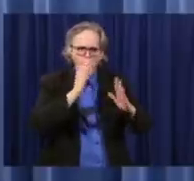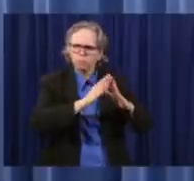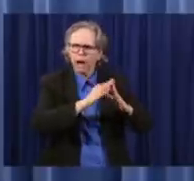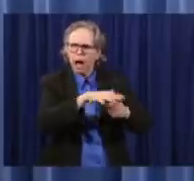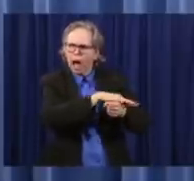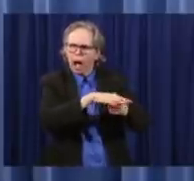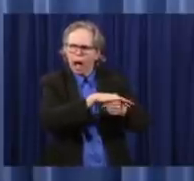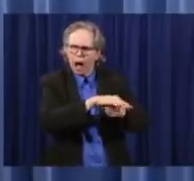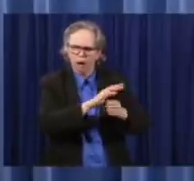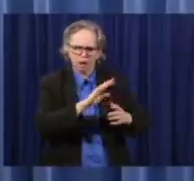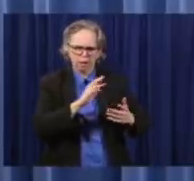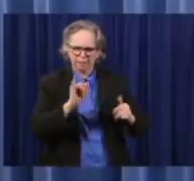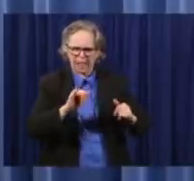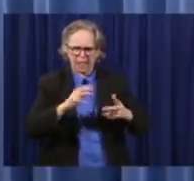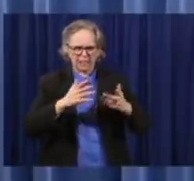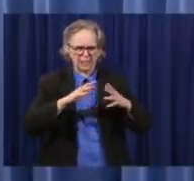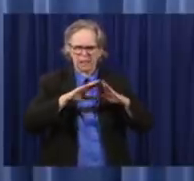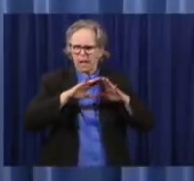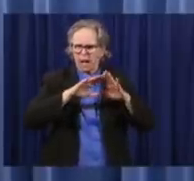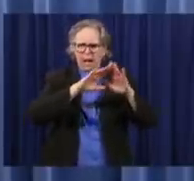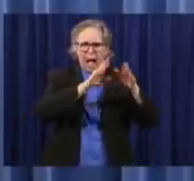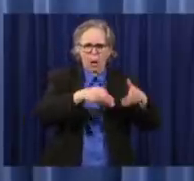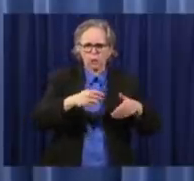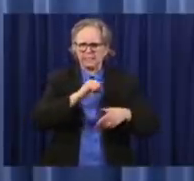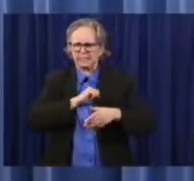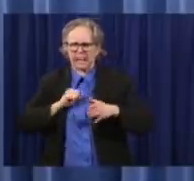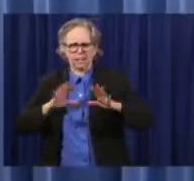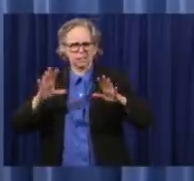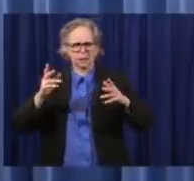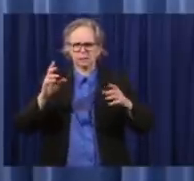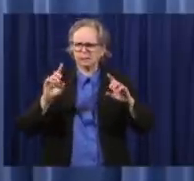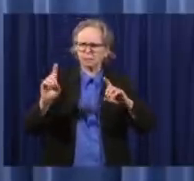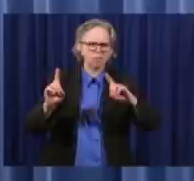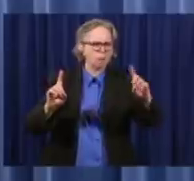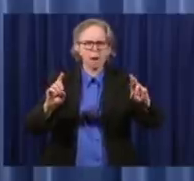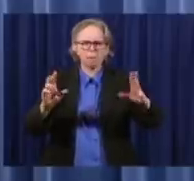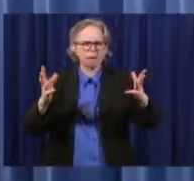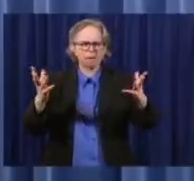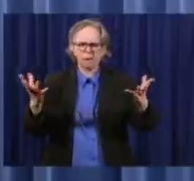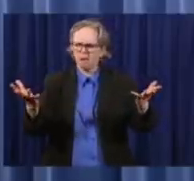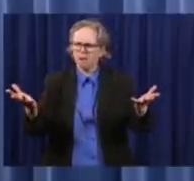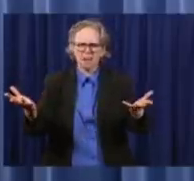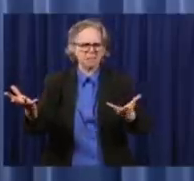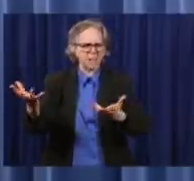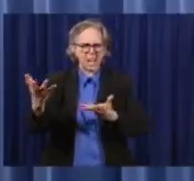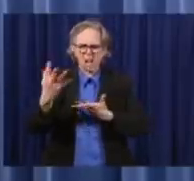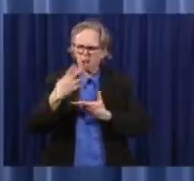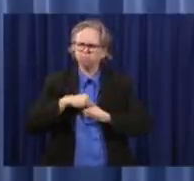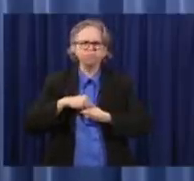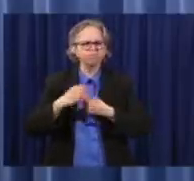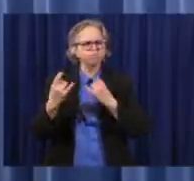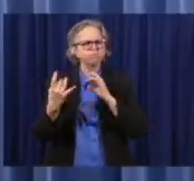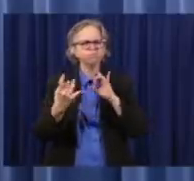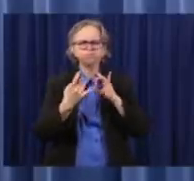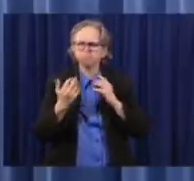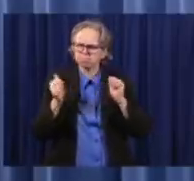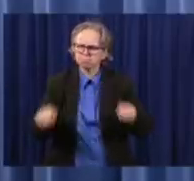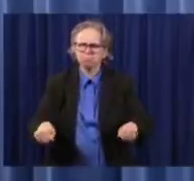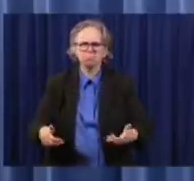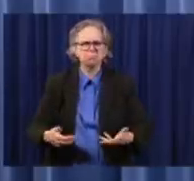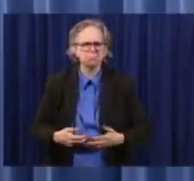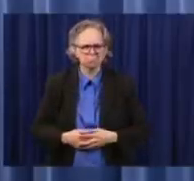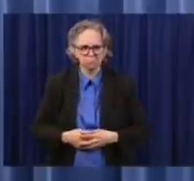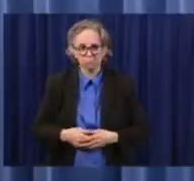both political parties. I welcome their input. We are trying to do something